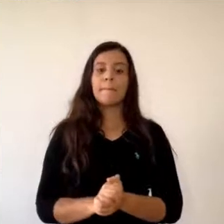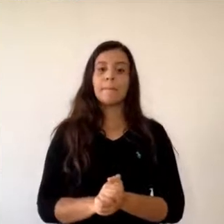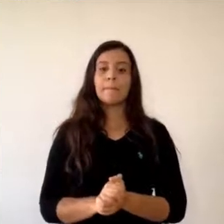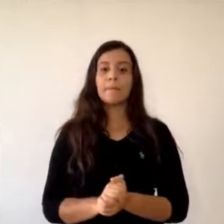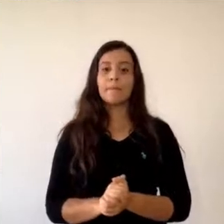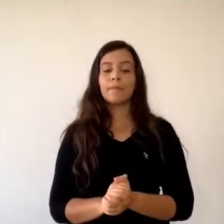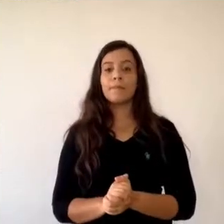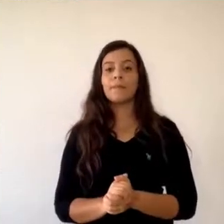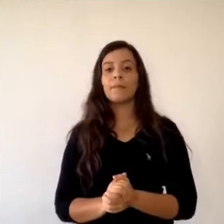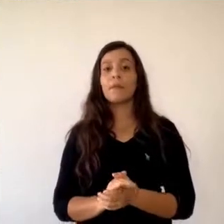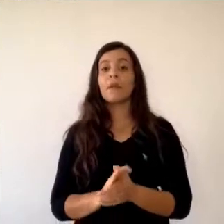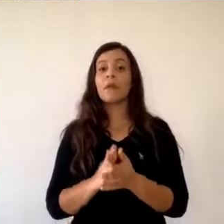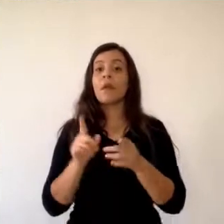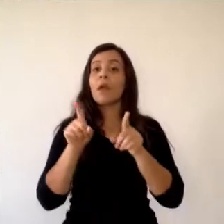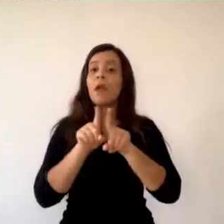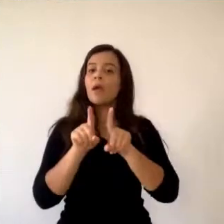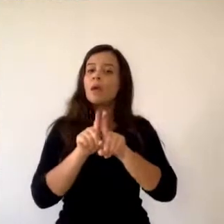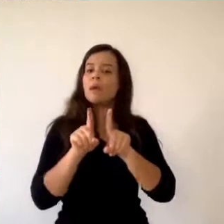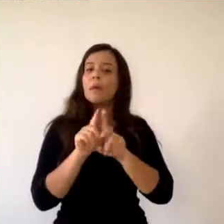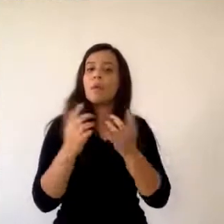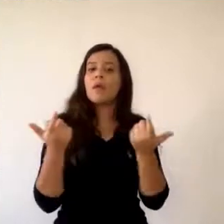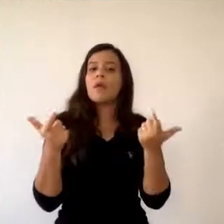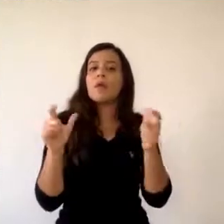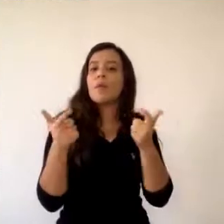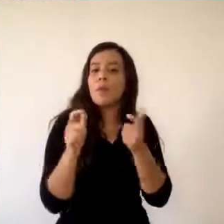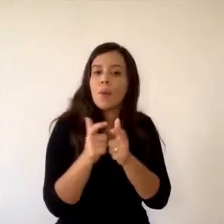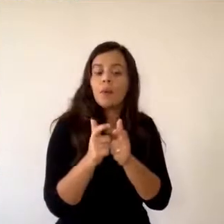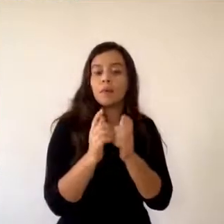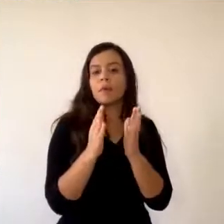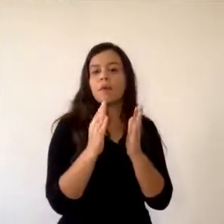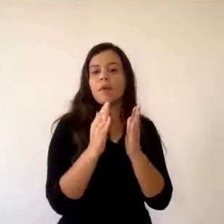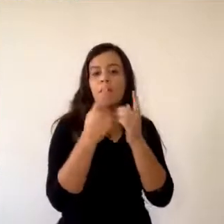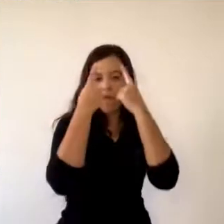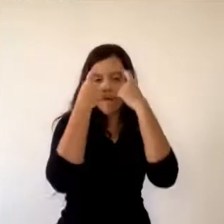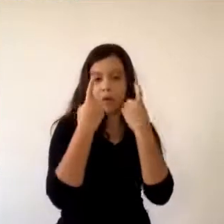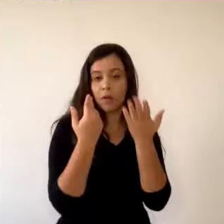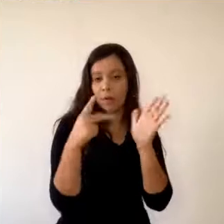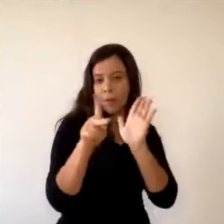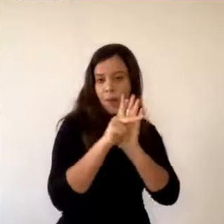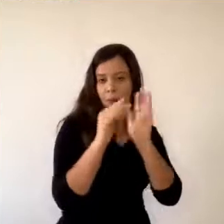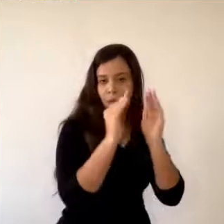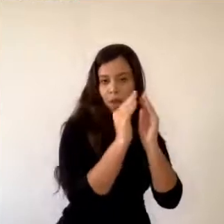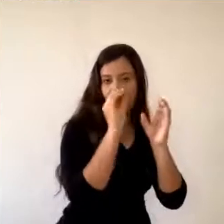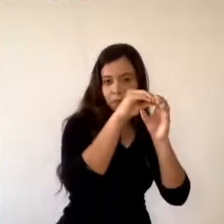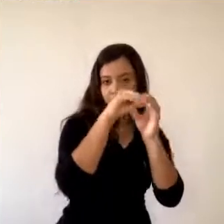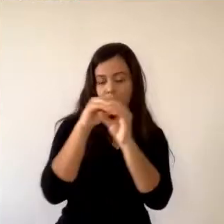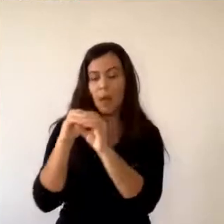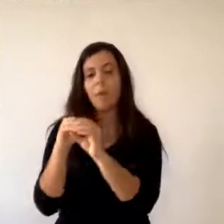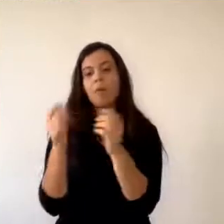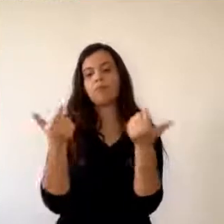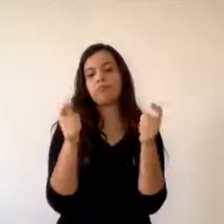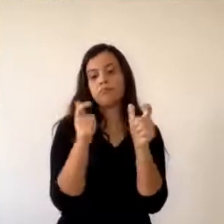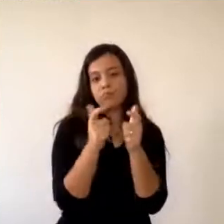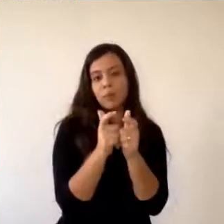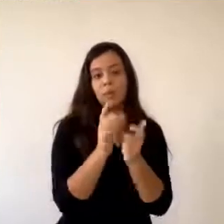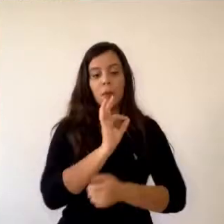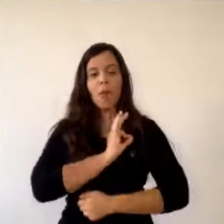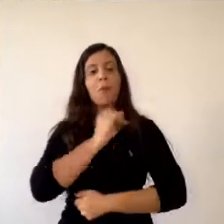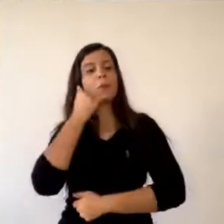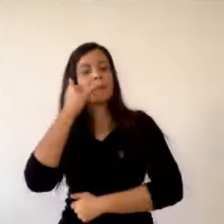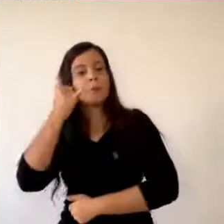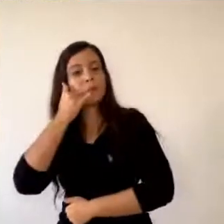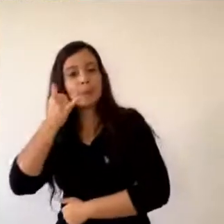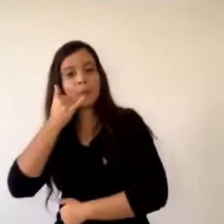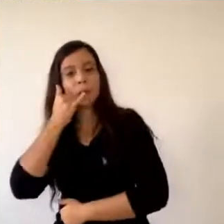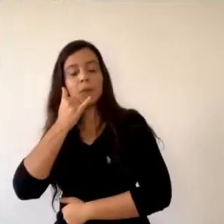were assassinated for being women, but there was a diminishing in the cases of domestic violence. And we may explain